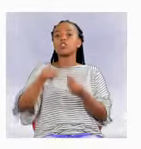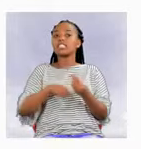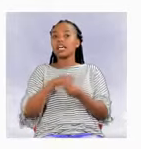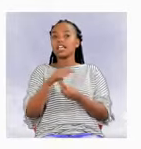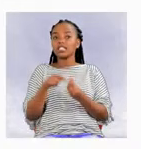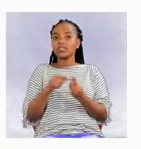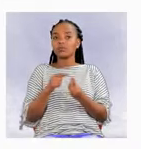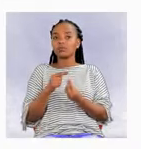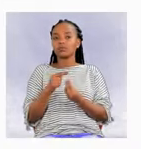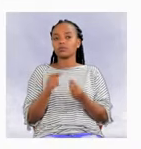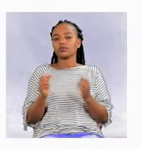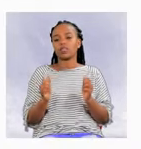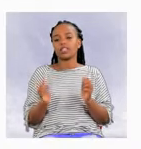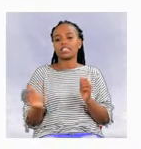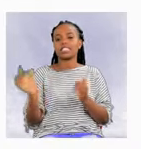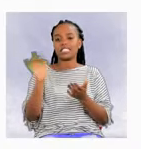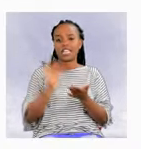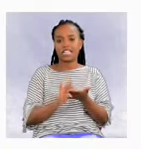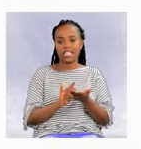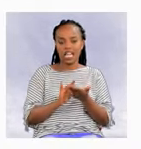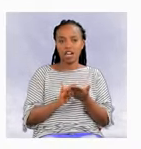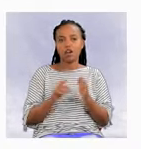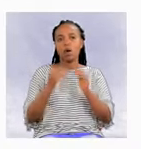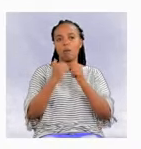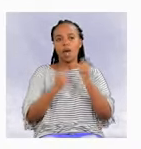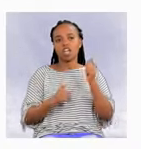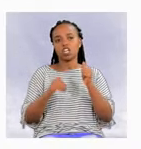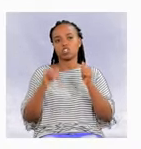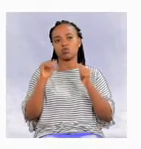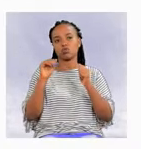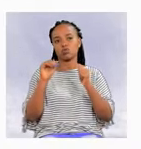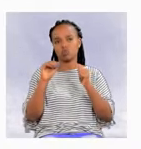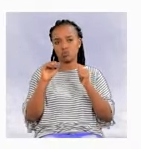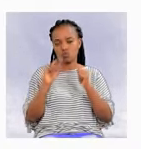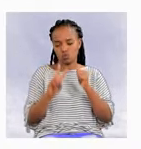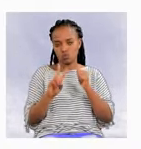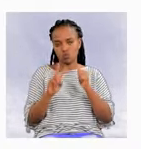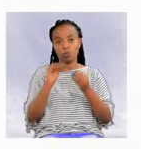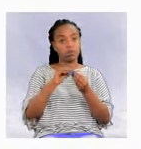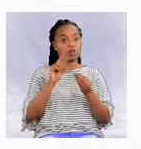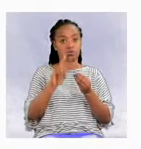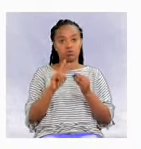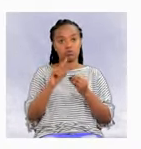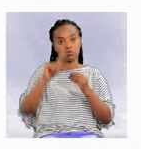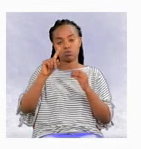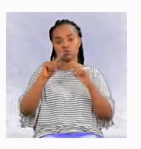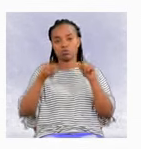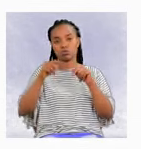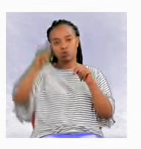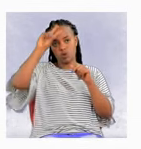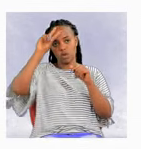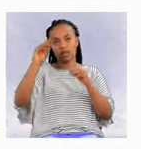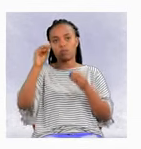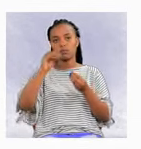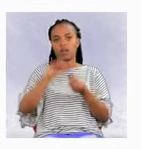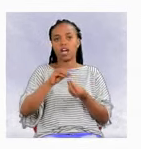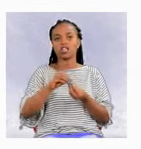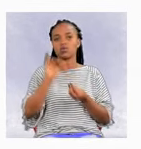with center minus 2, comma 1 and radius